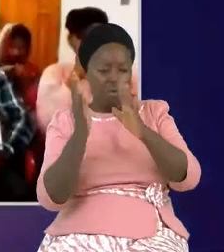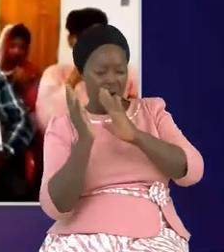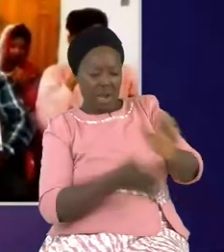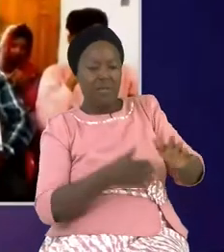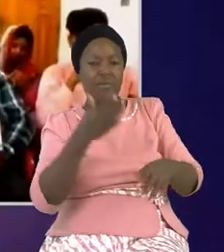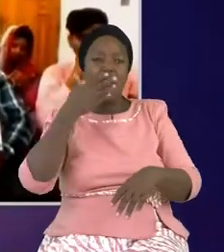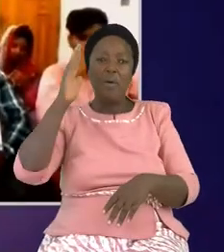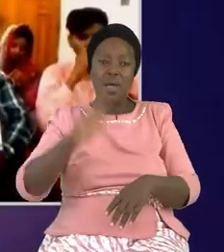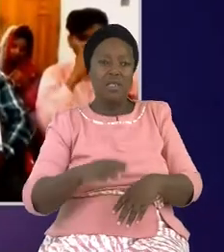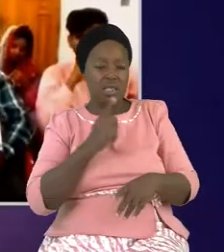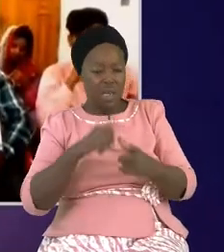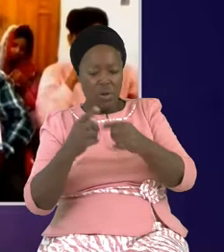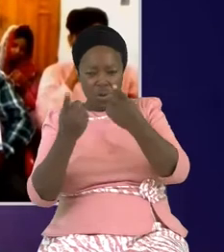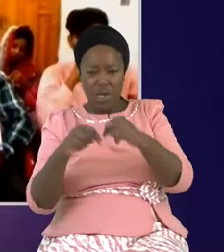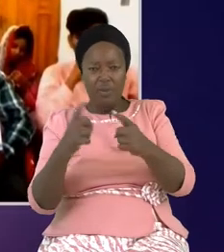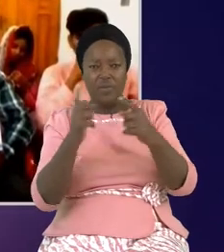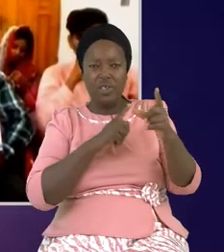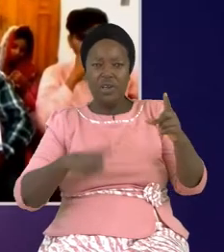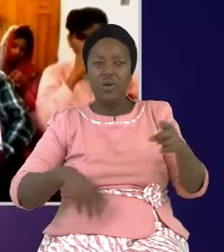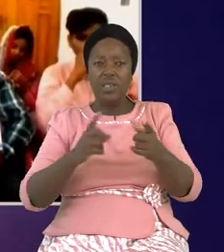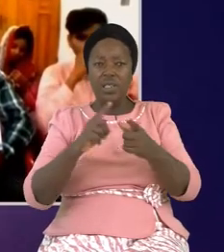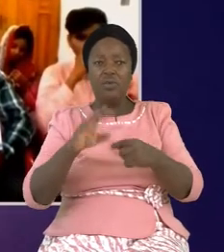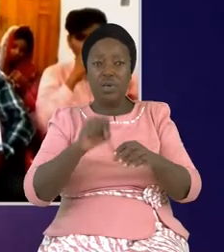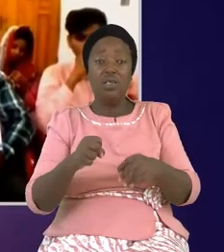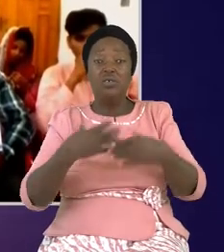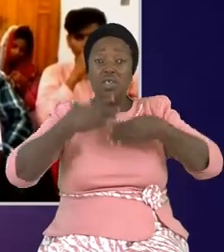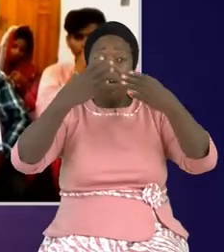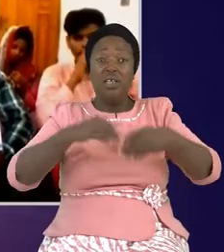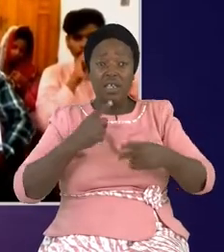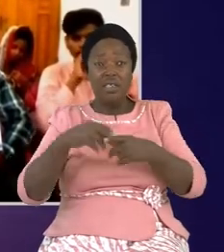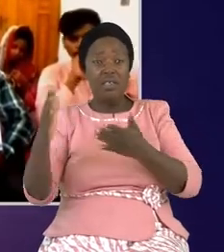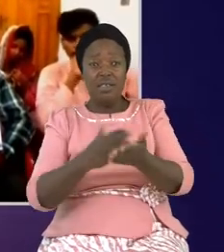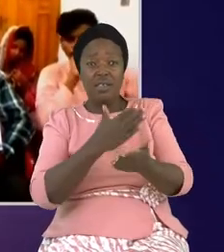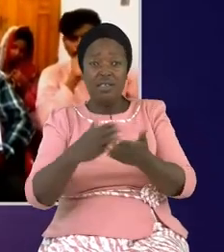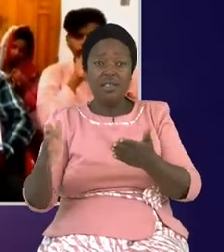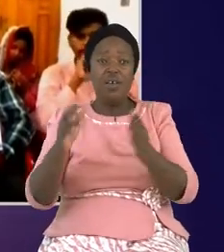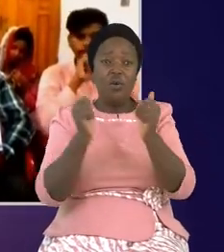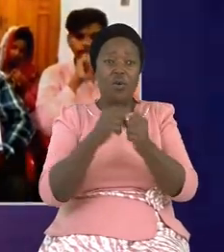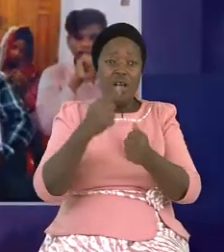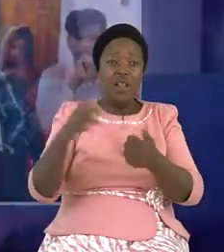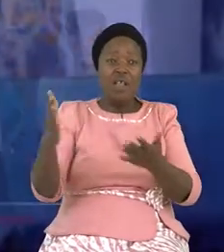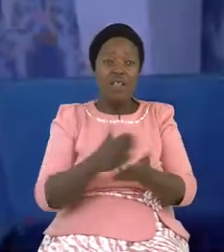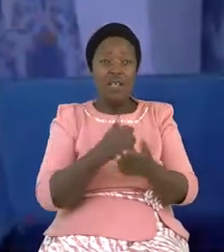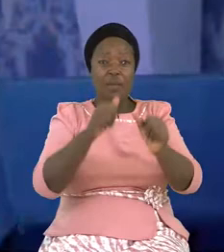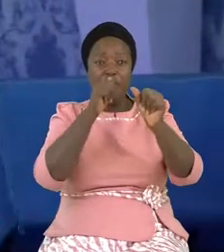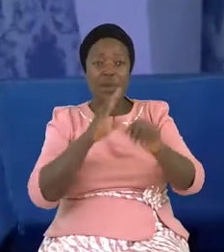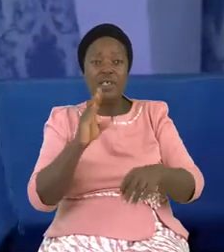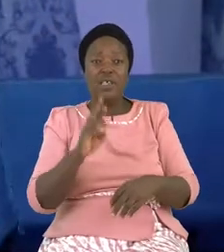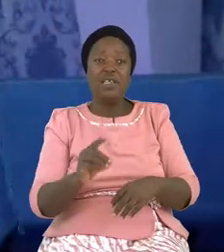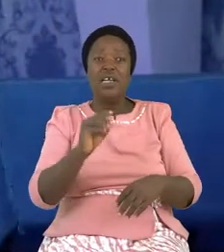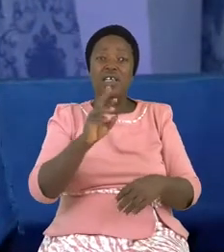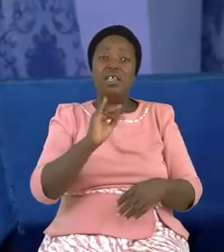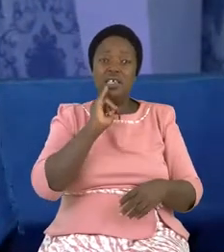you came to the Lord. And then you can shout and you can sing with the psalmist, blessed be the